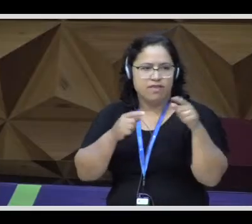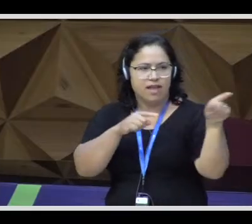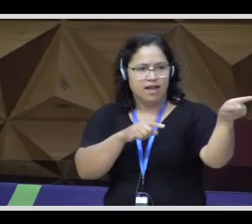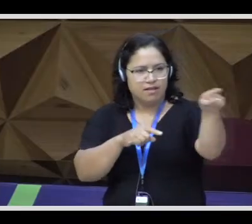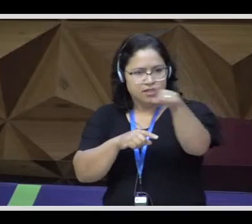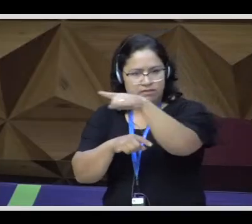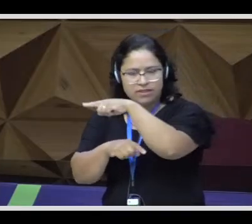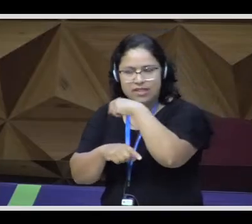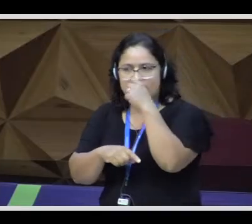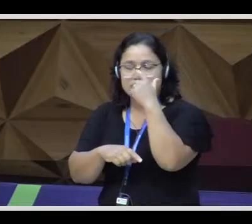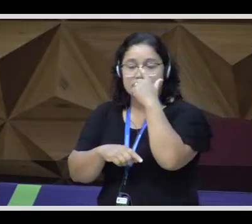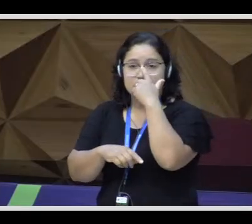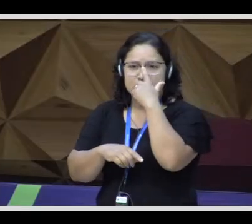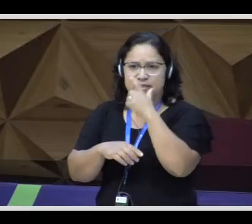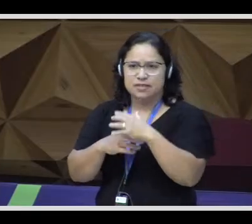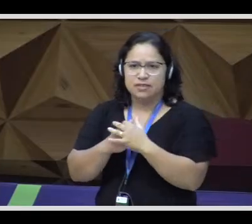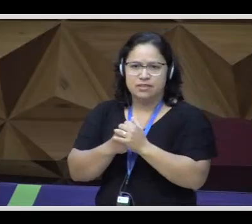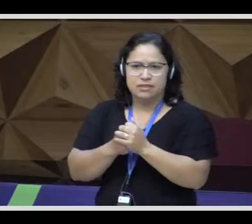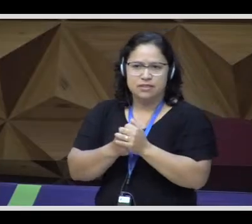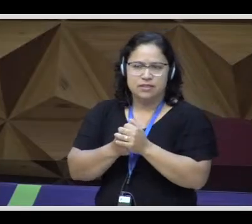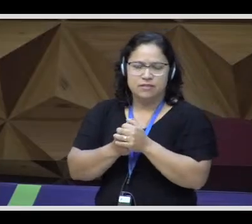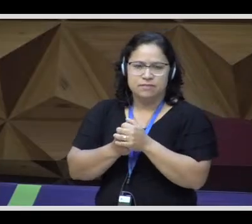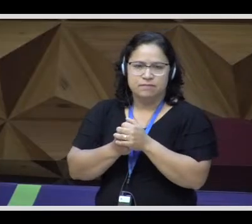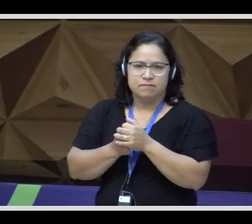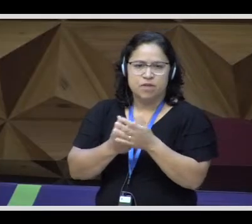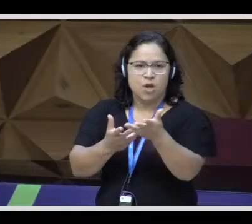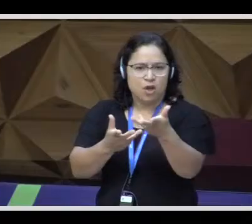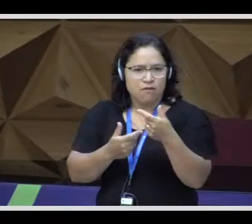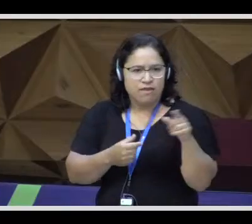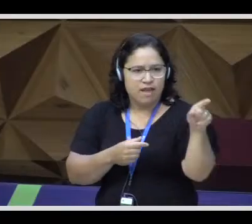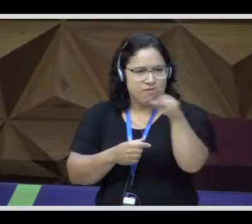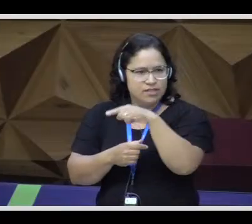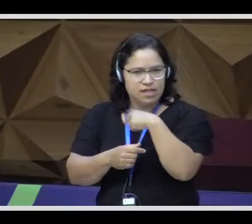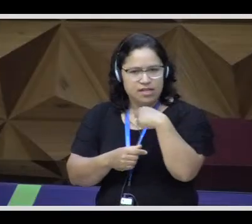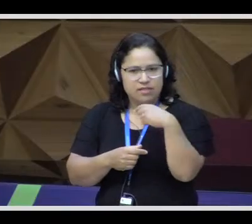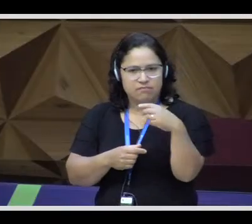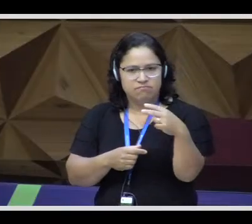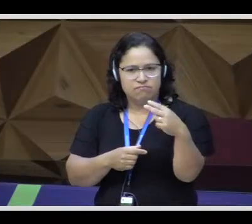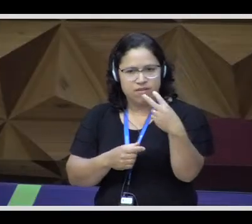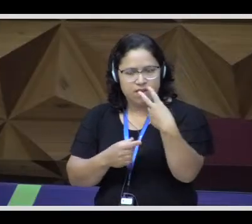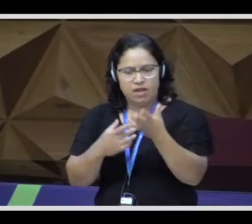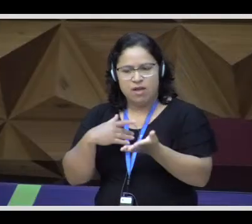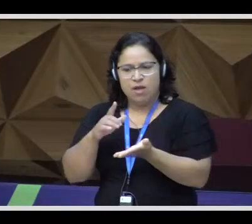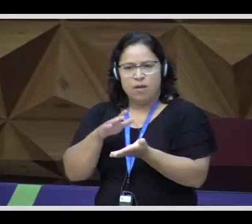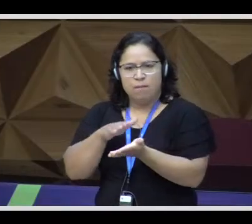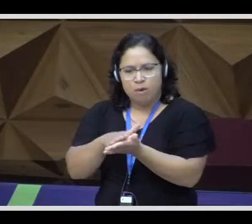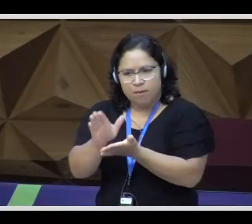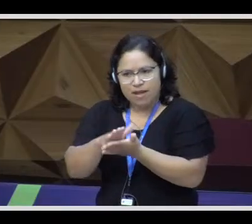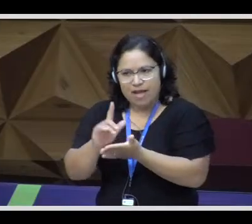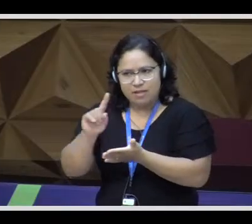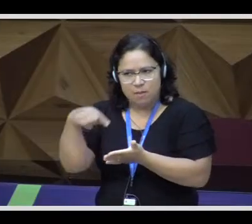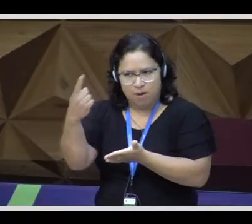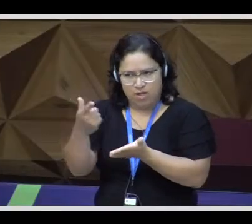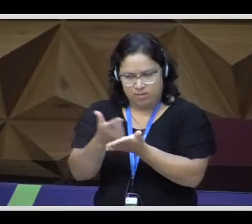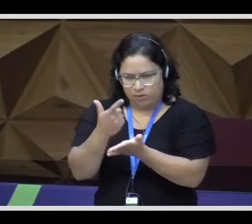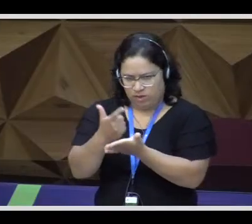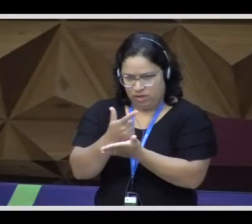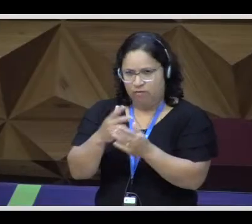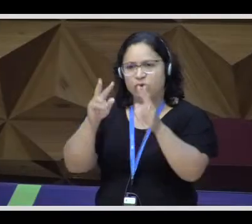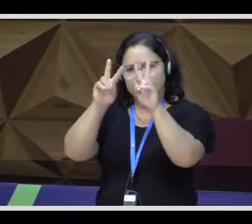the publication of my next book, which is a large study in Brazil